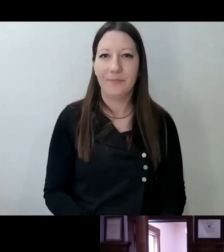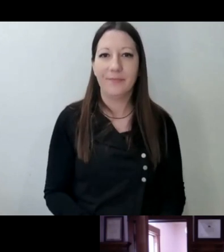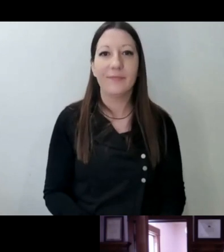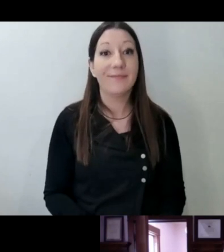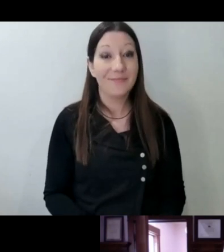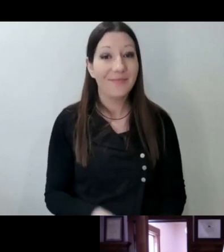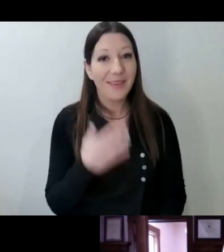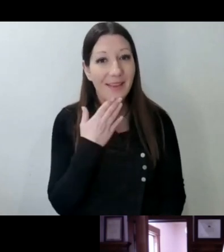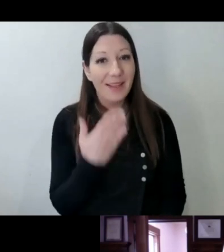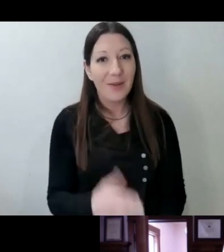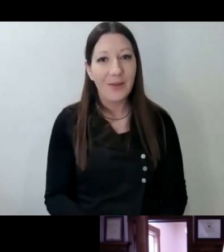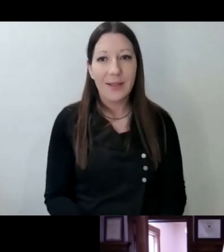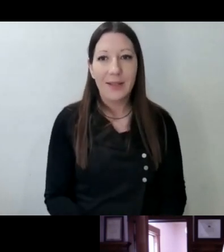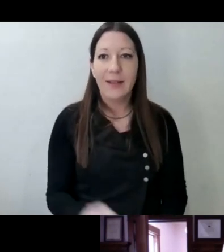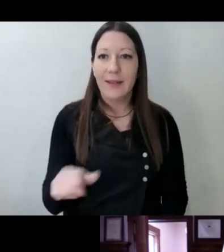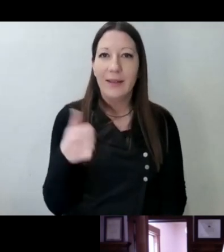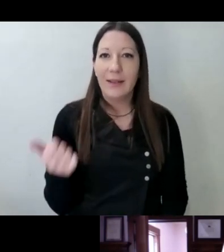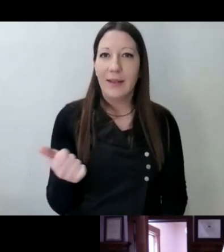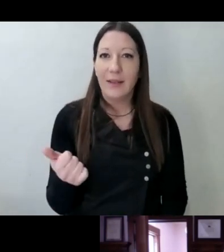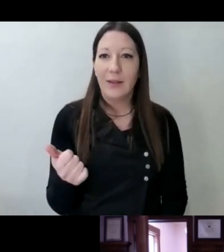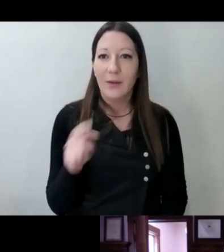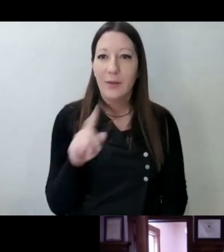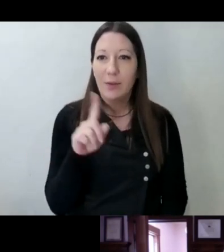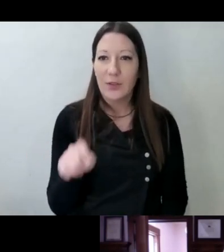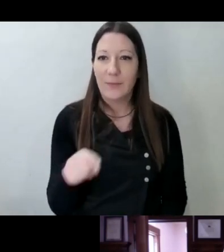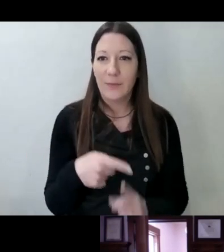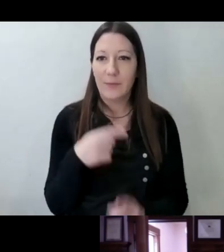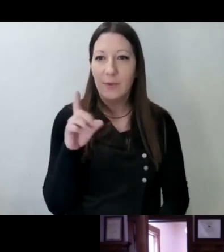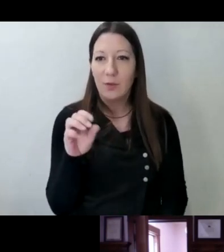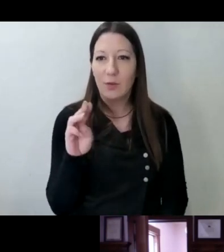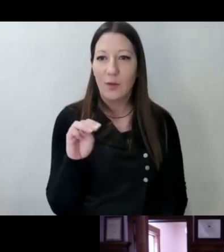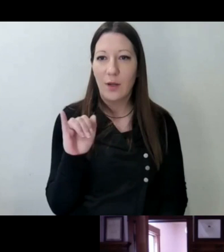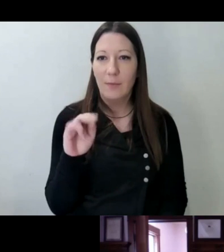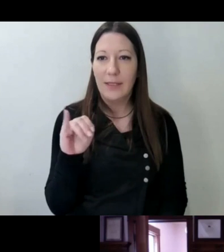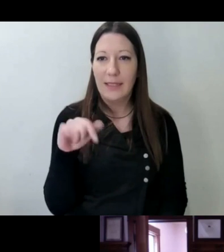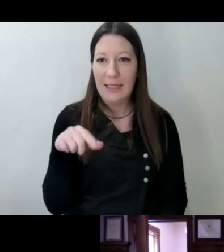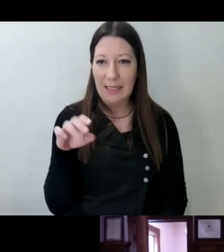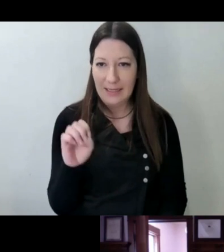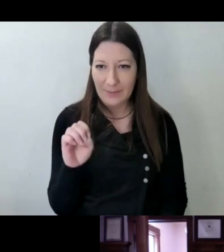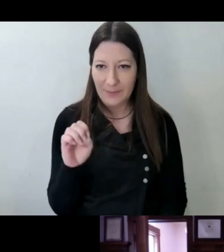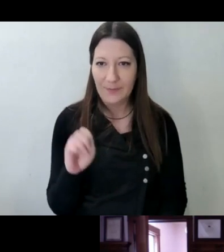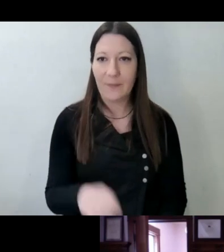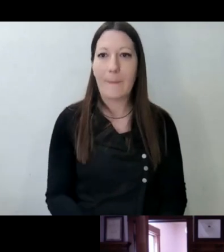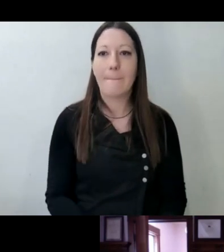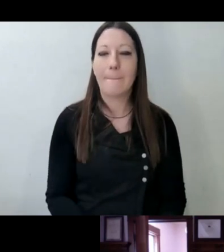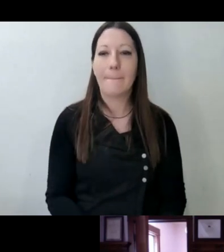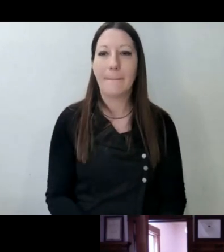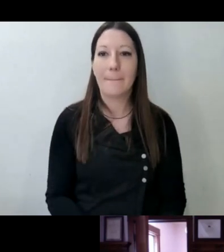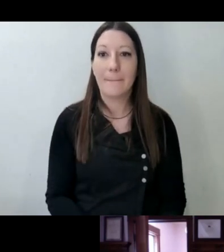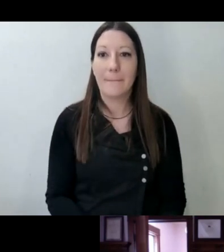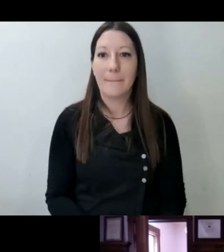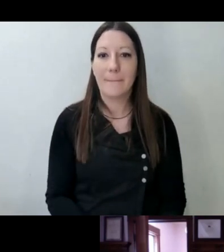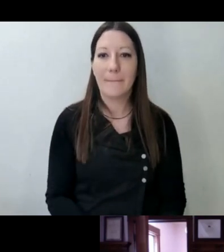question here from Dominique Chad, who's like a student in the class as well as